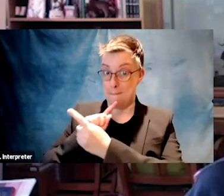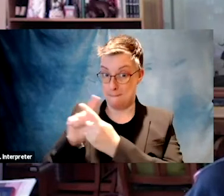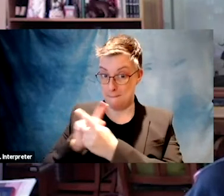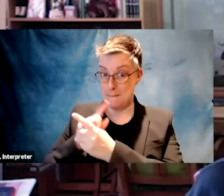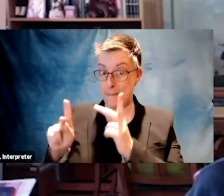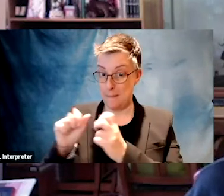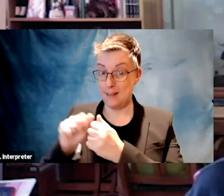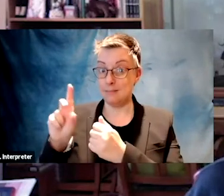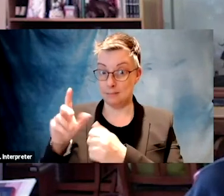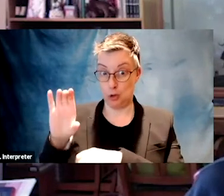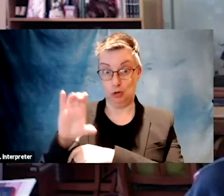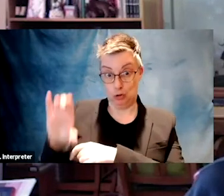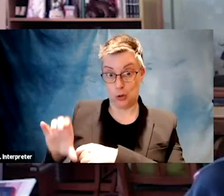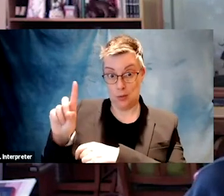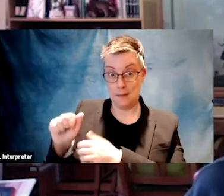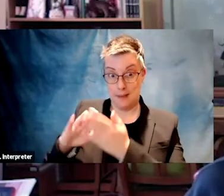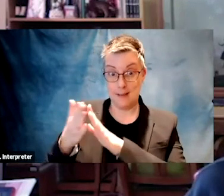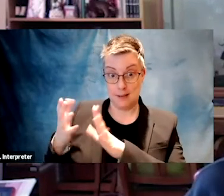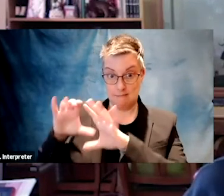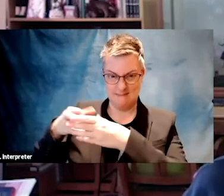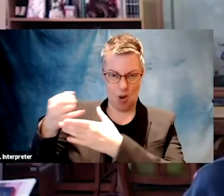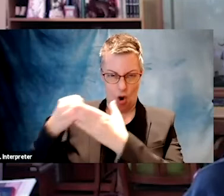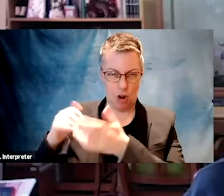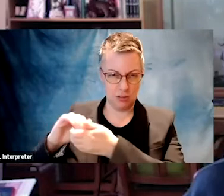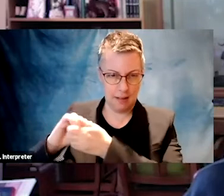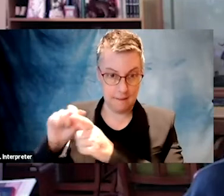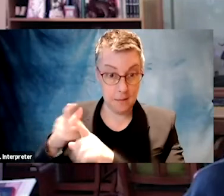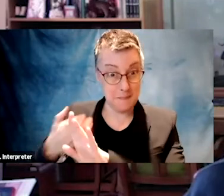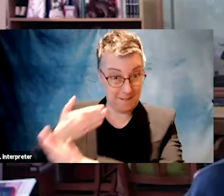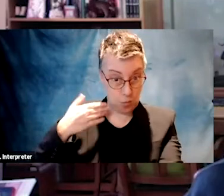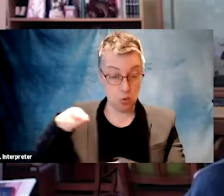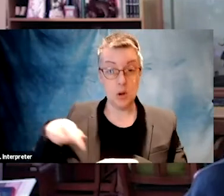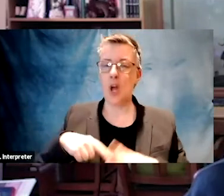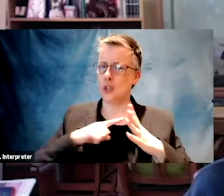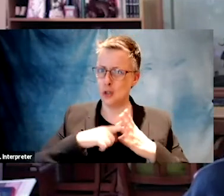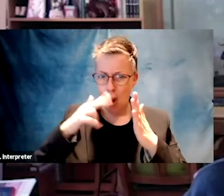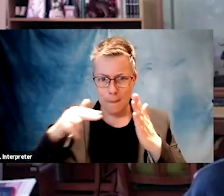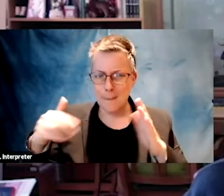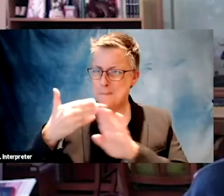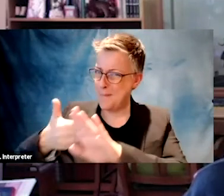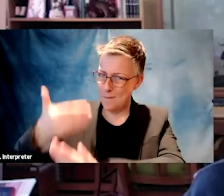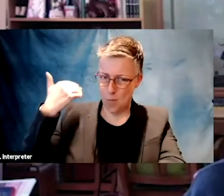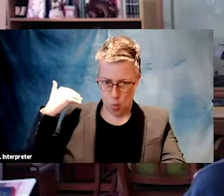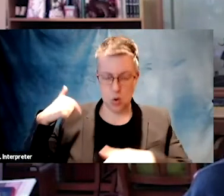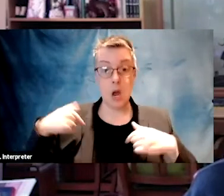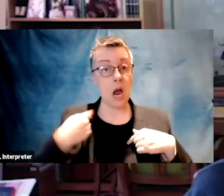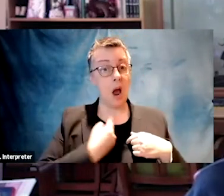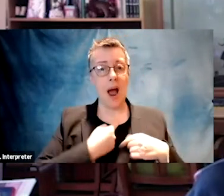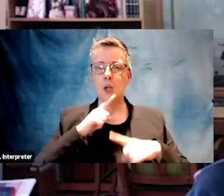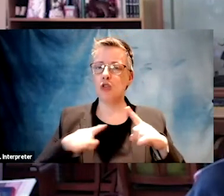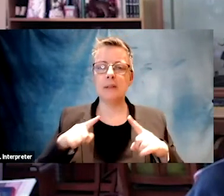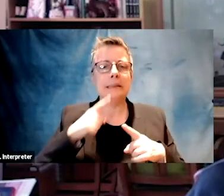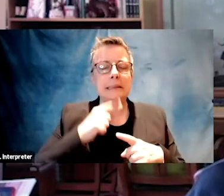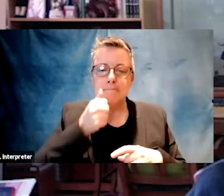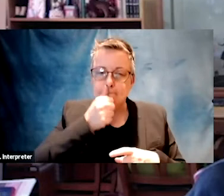the Chicago Disability Artist Collective, before they started doing this portrait work, um, I could not stand who I